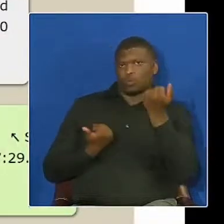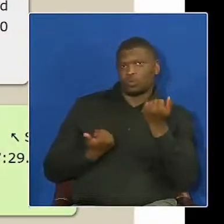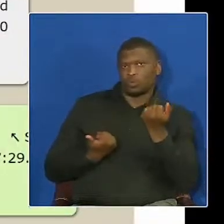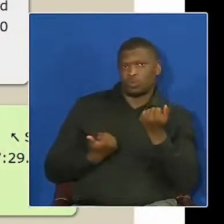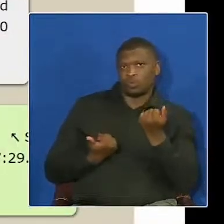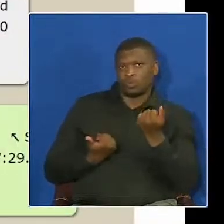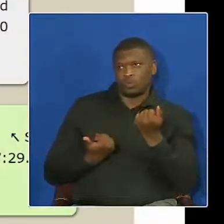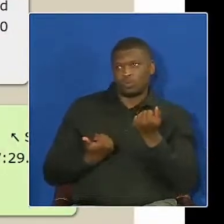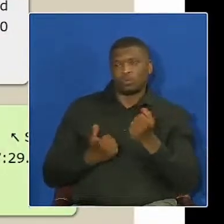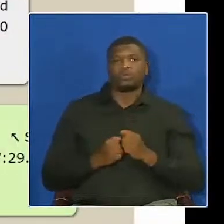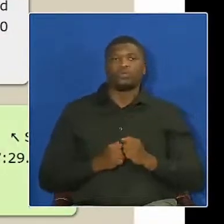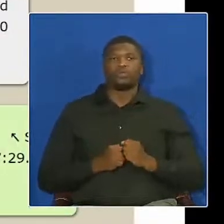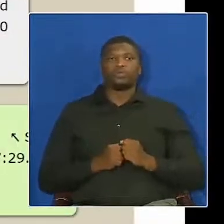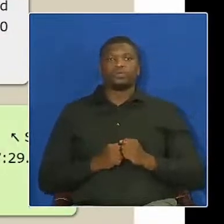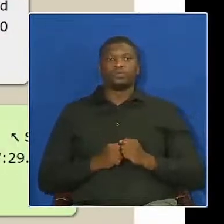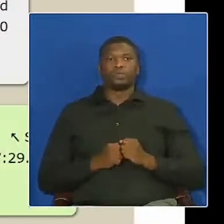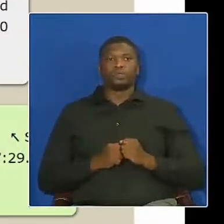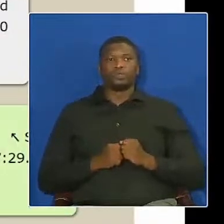they.